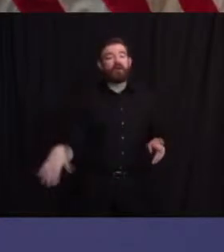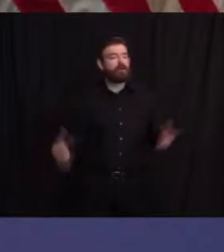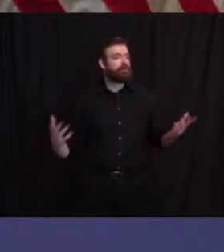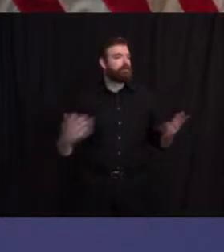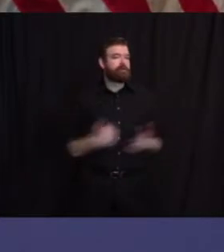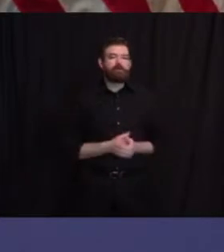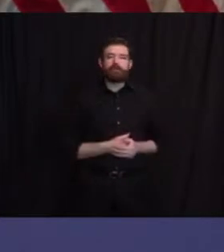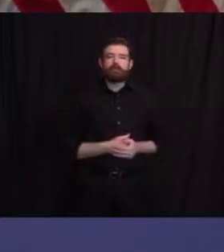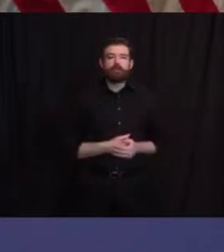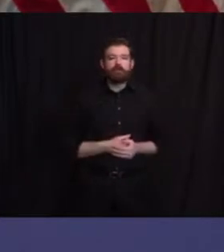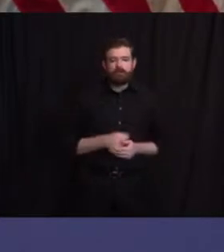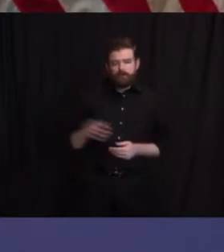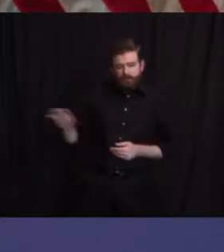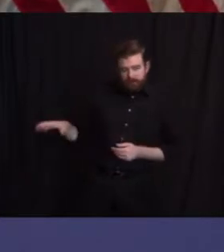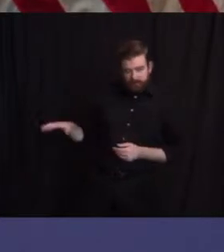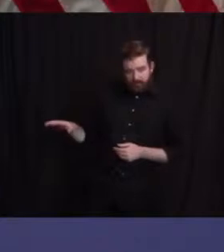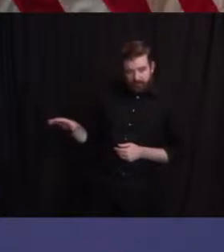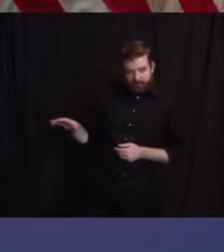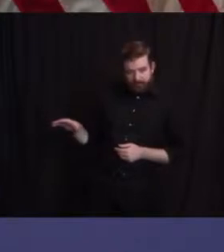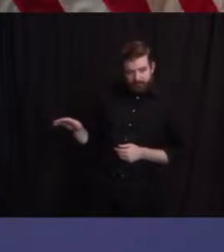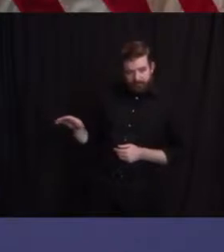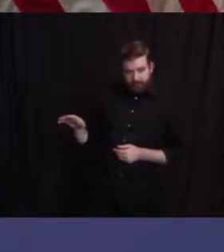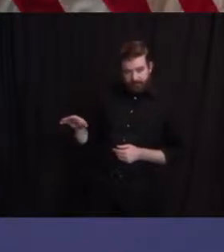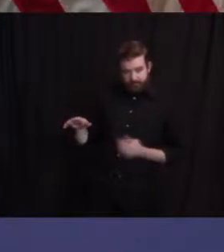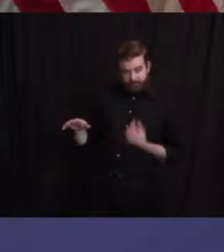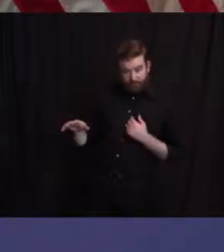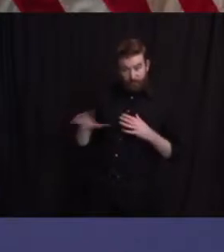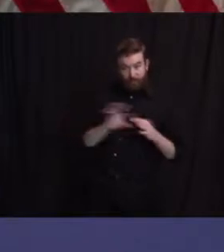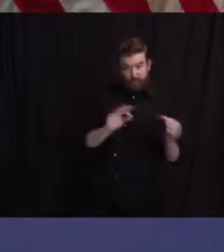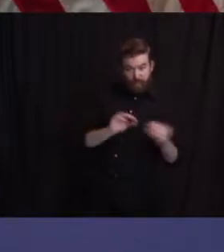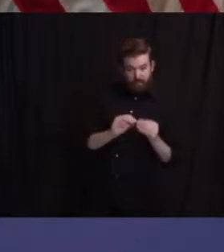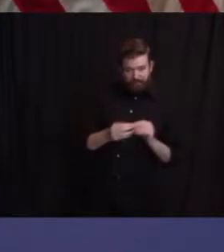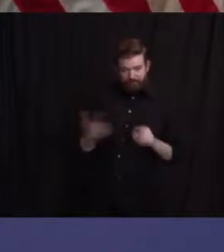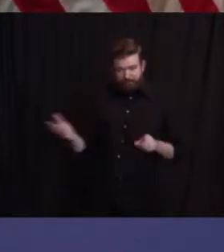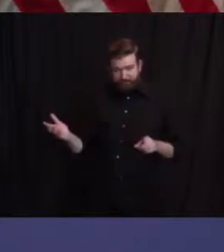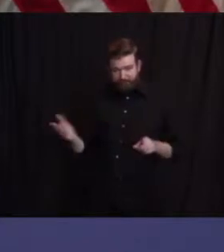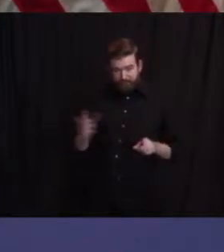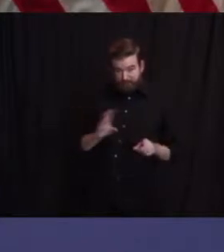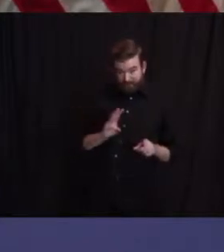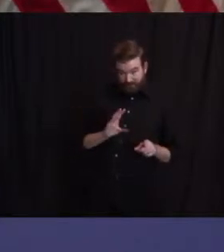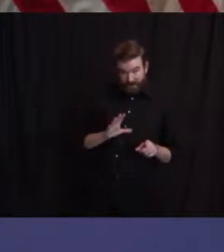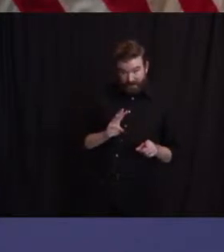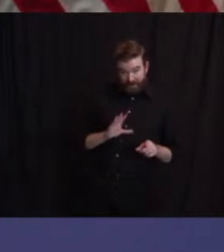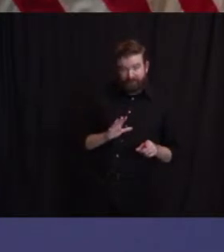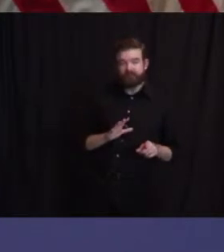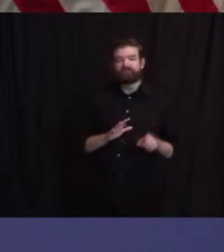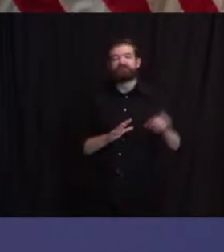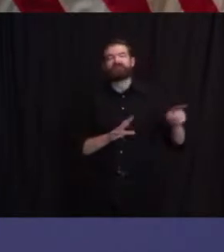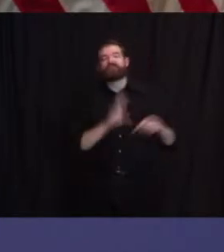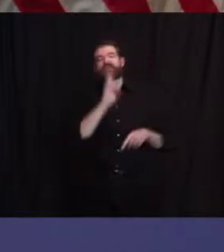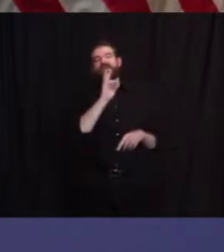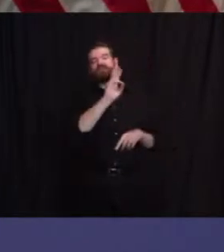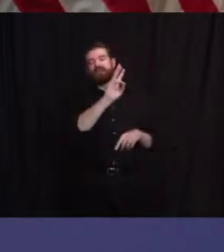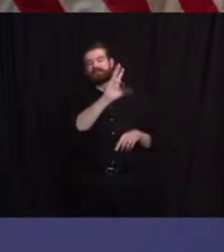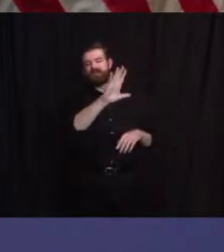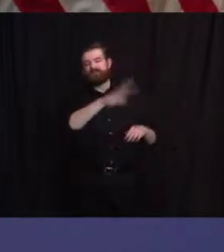always check before I come in. I did today. 65 and up continue